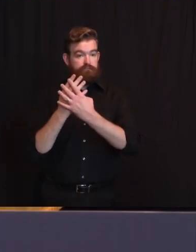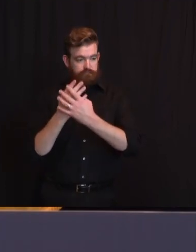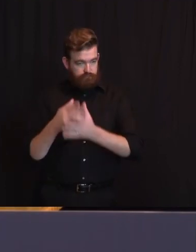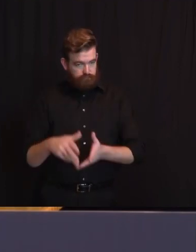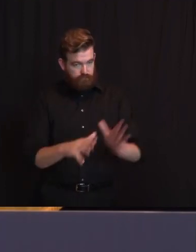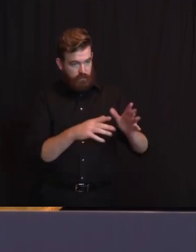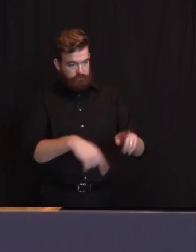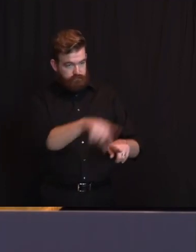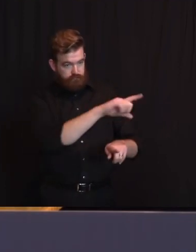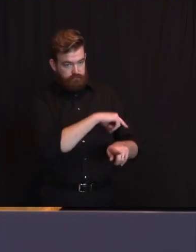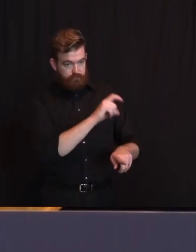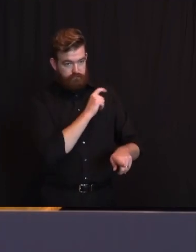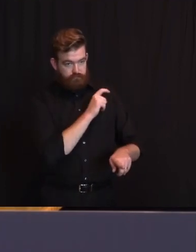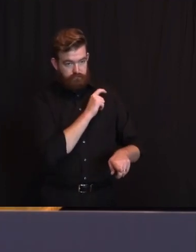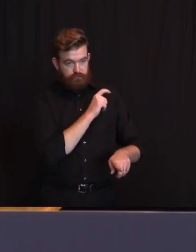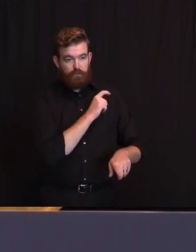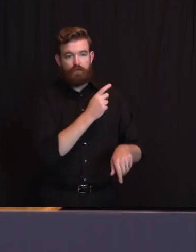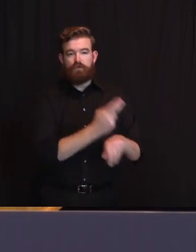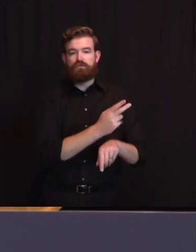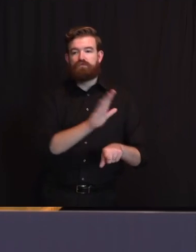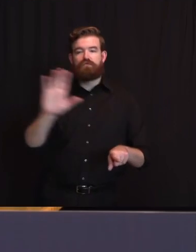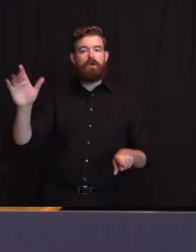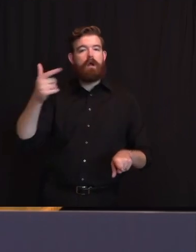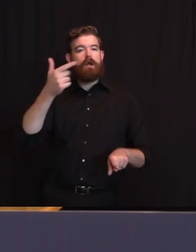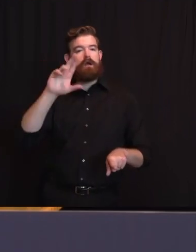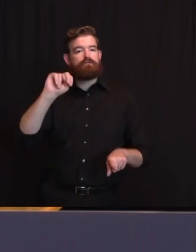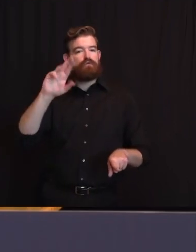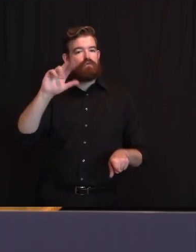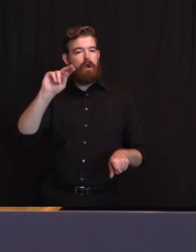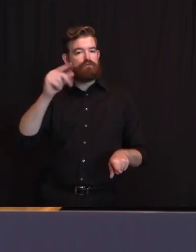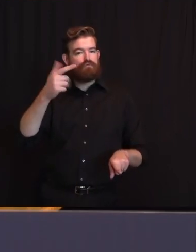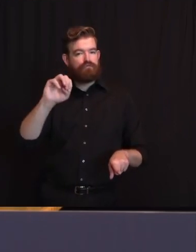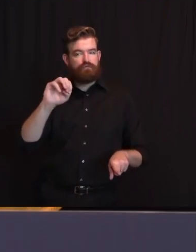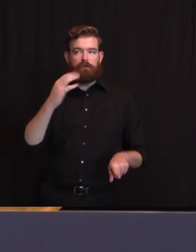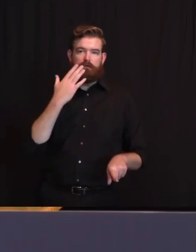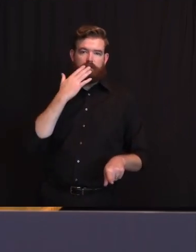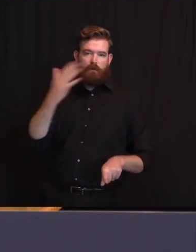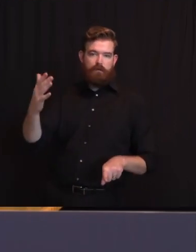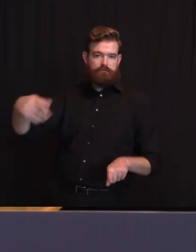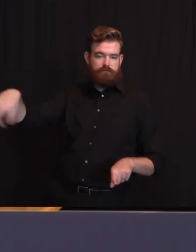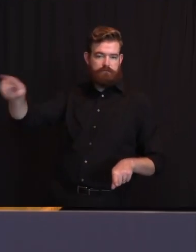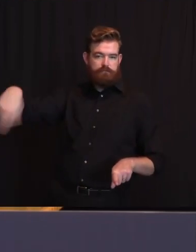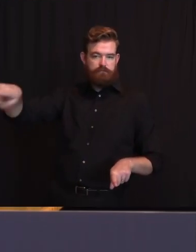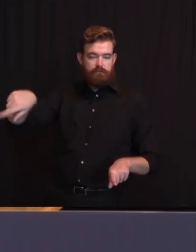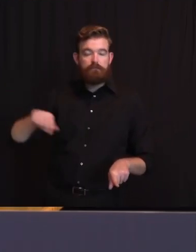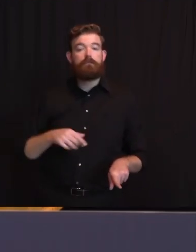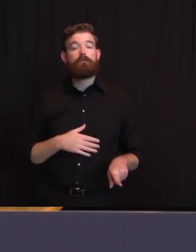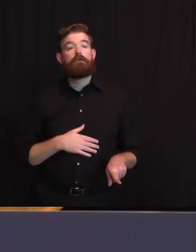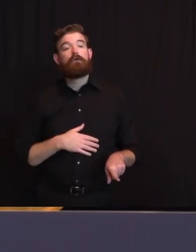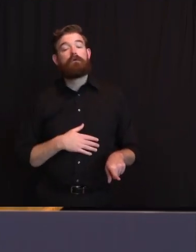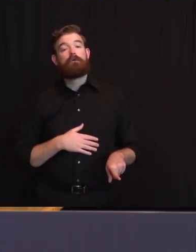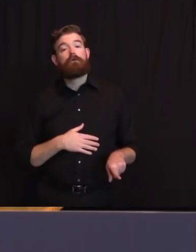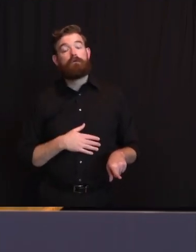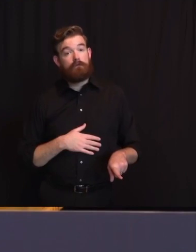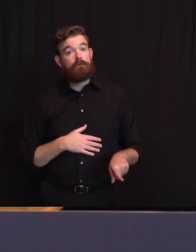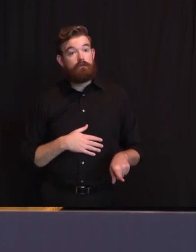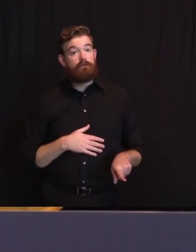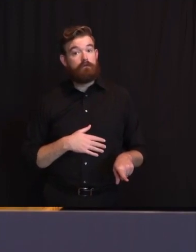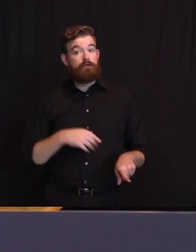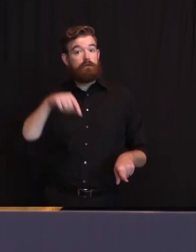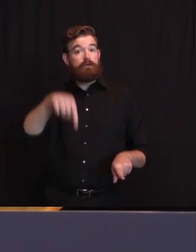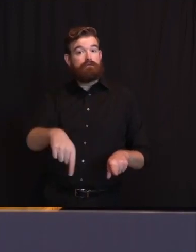over, Charlie, with you. Before we take a few questions, we'll be with you virtually over the weekend, and that will include Saturday, Sunday,